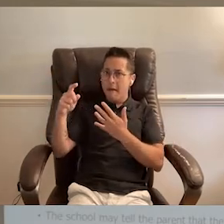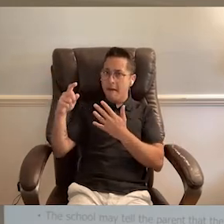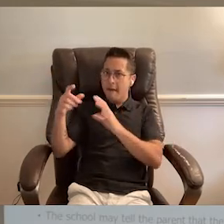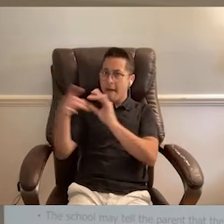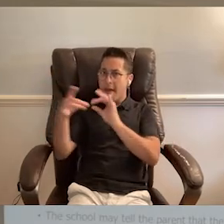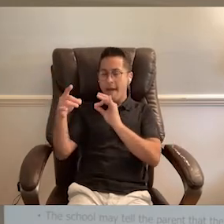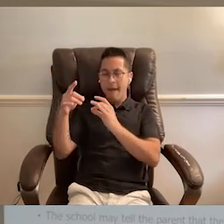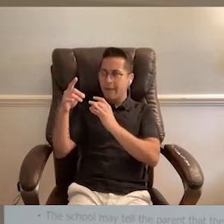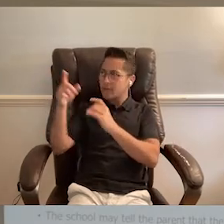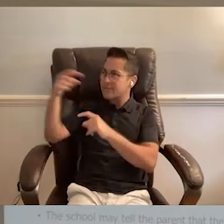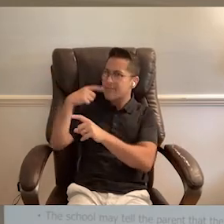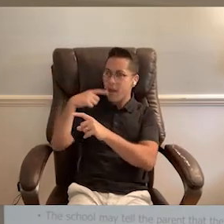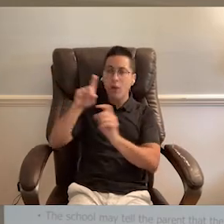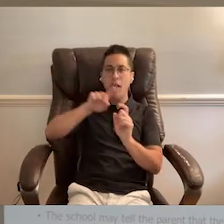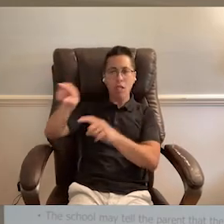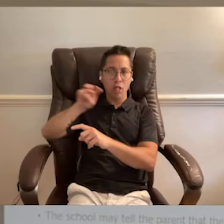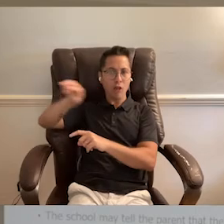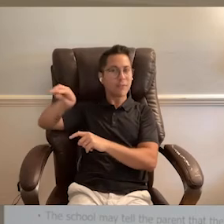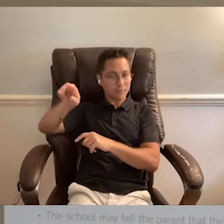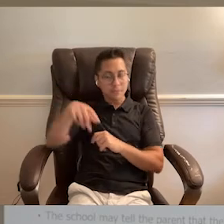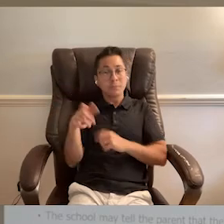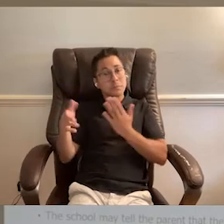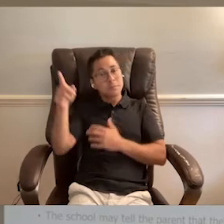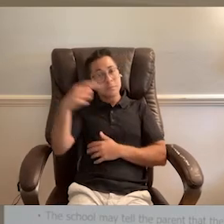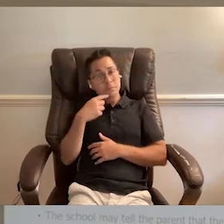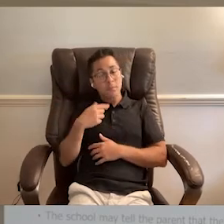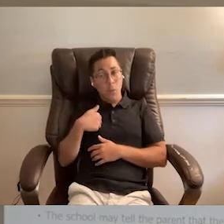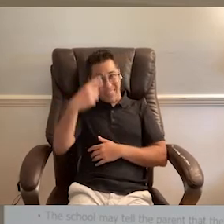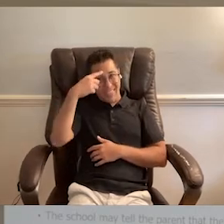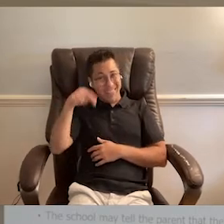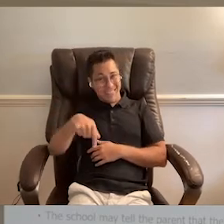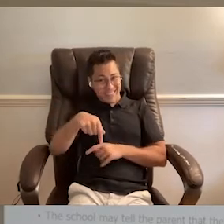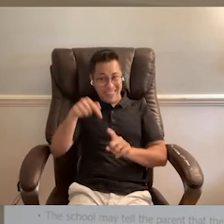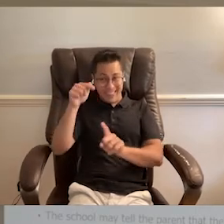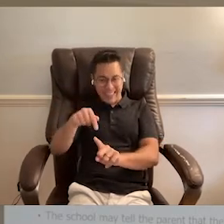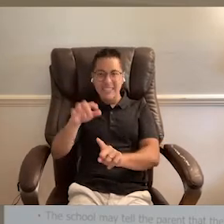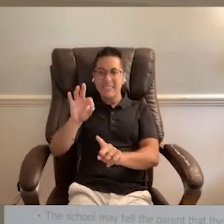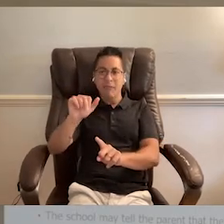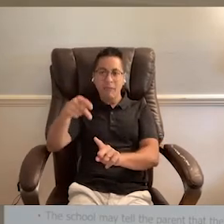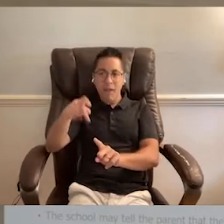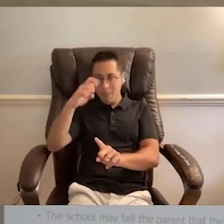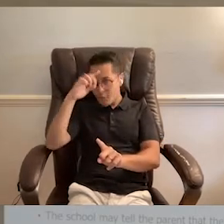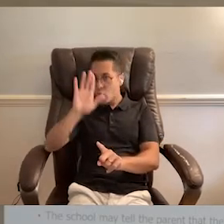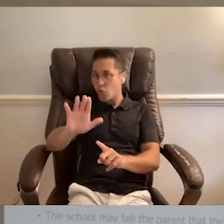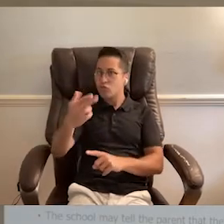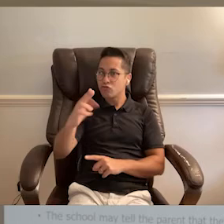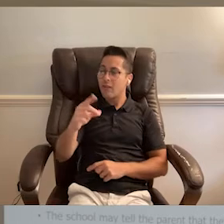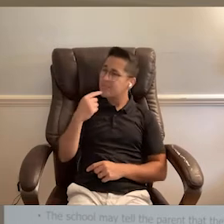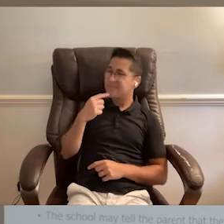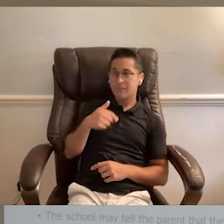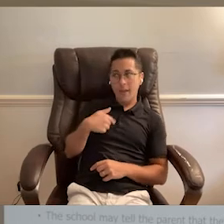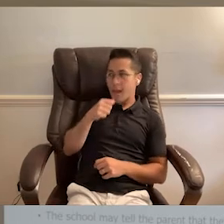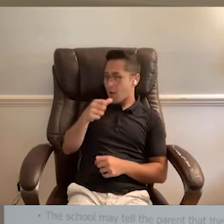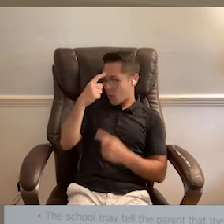So they may say, we think this is fake for your child, and then you say, I don't agree. So we're going to talk